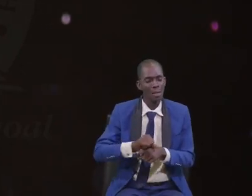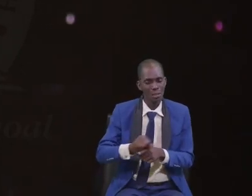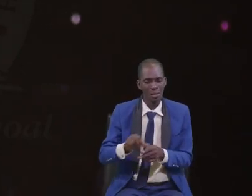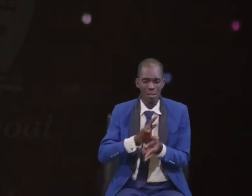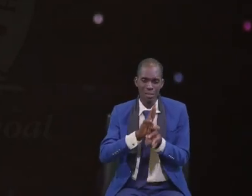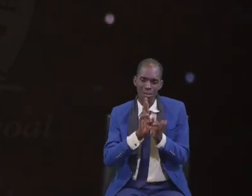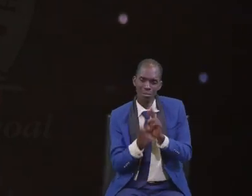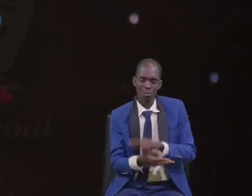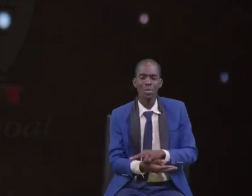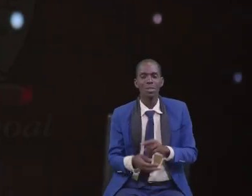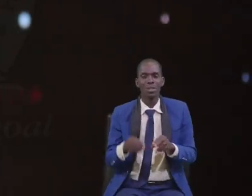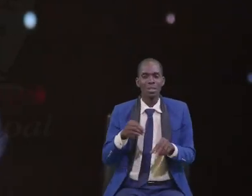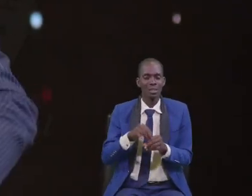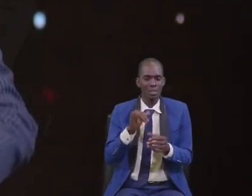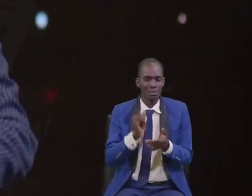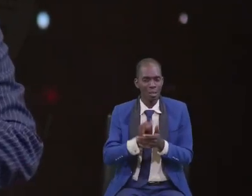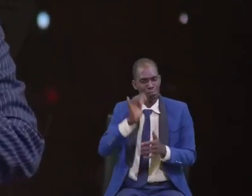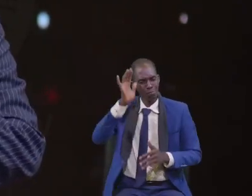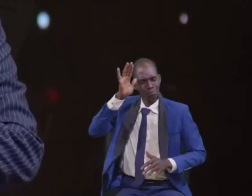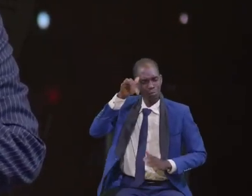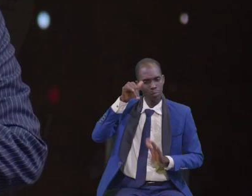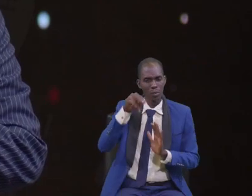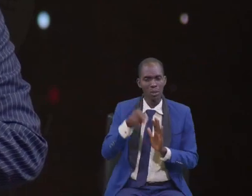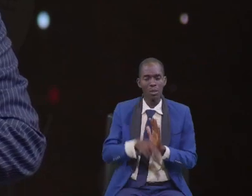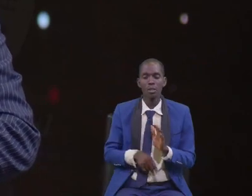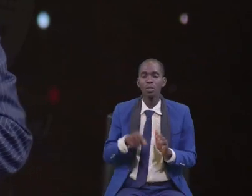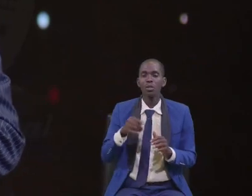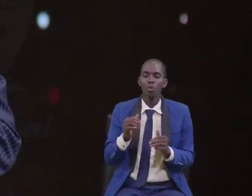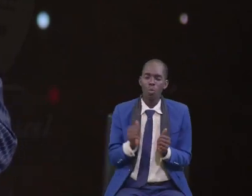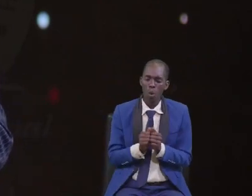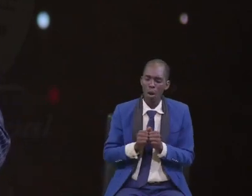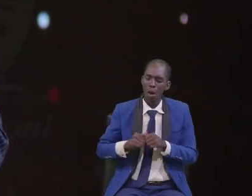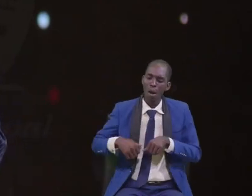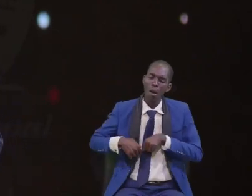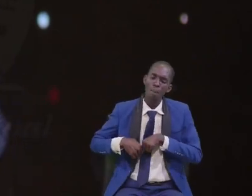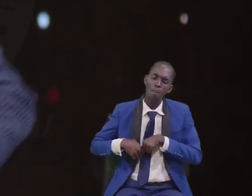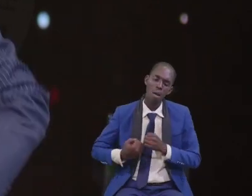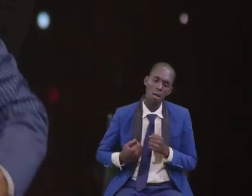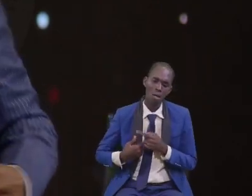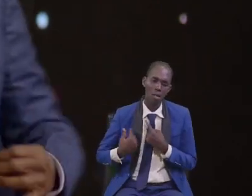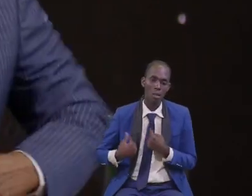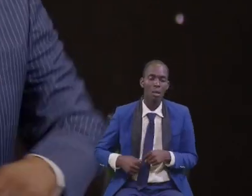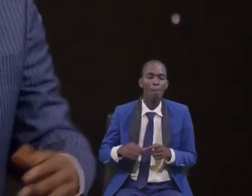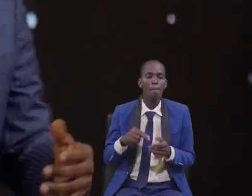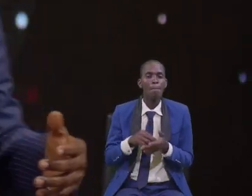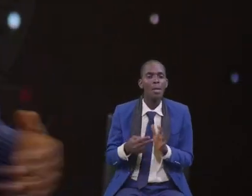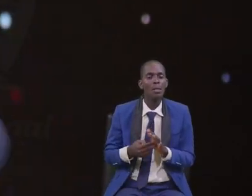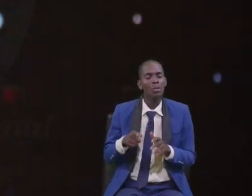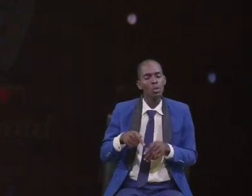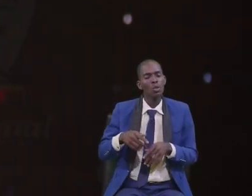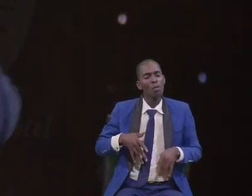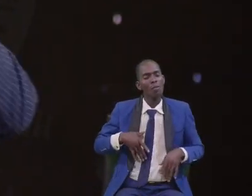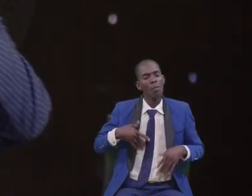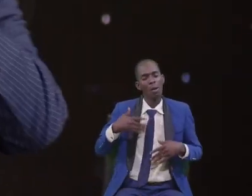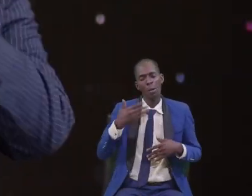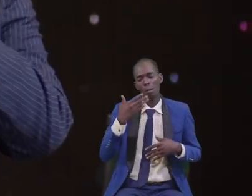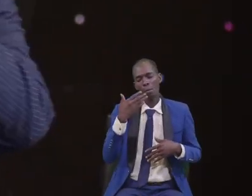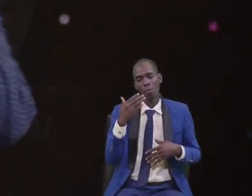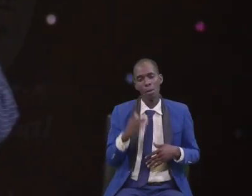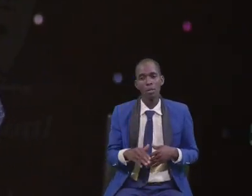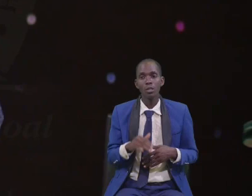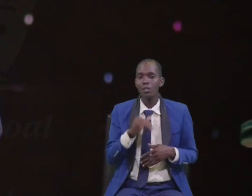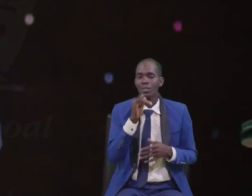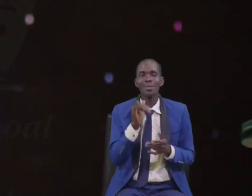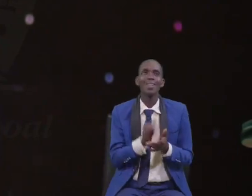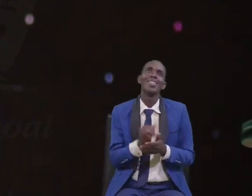brokenness. You are broken, and you come to the Lord with a broken heart. It's not like, you know, okay, God,